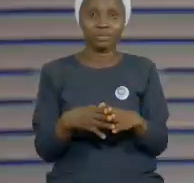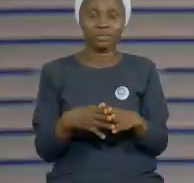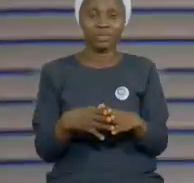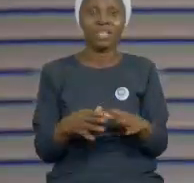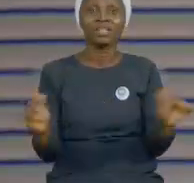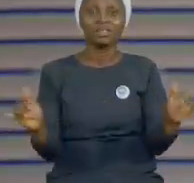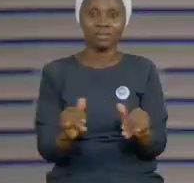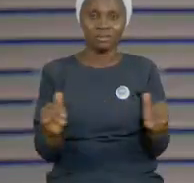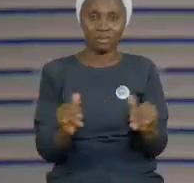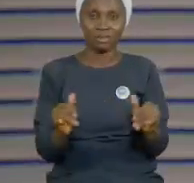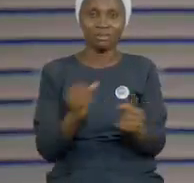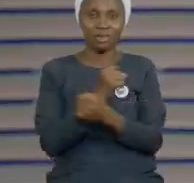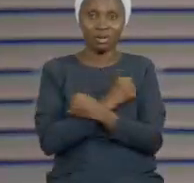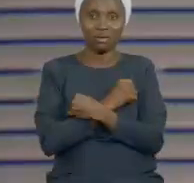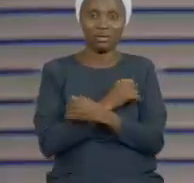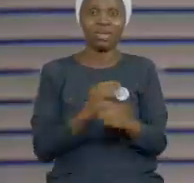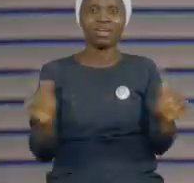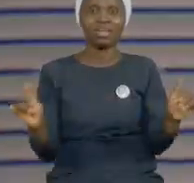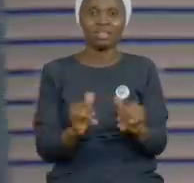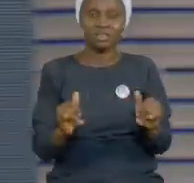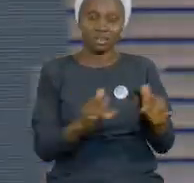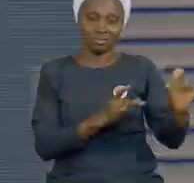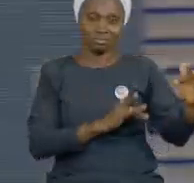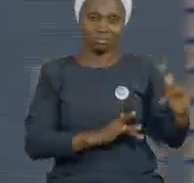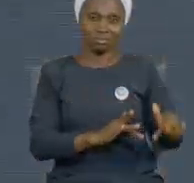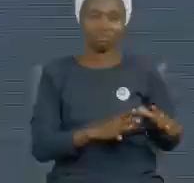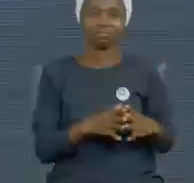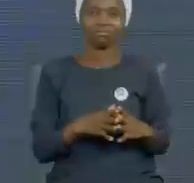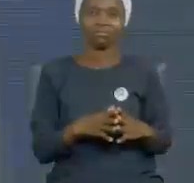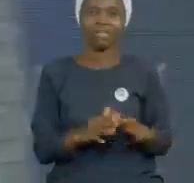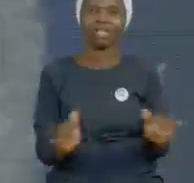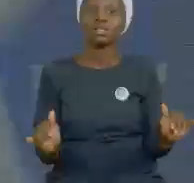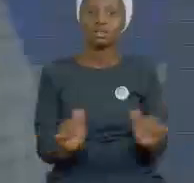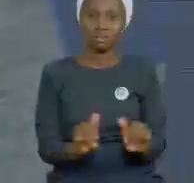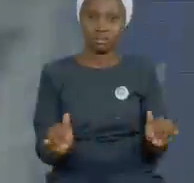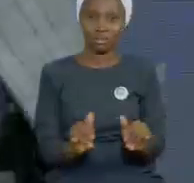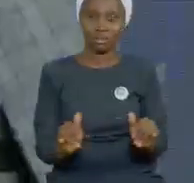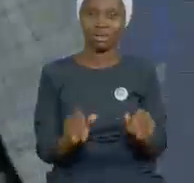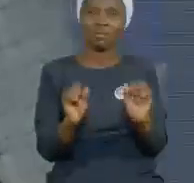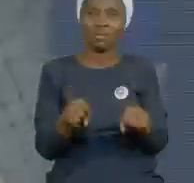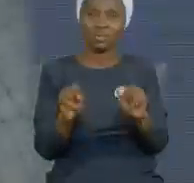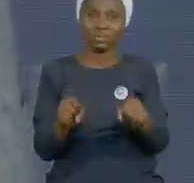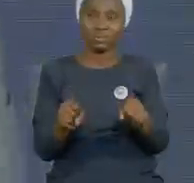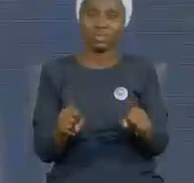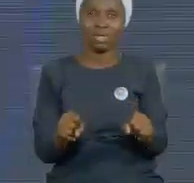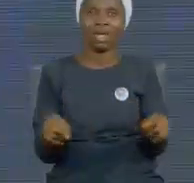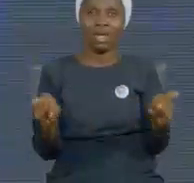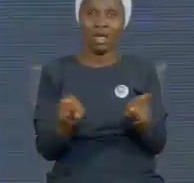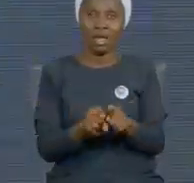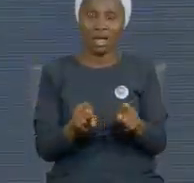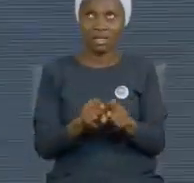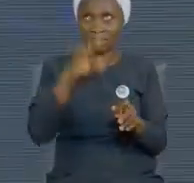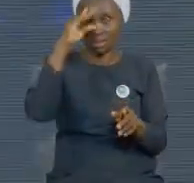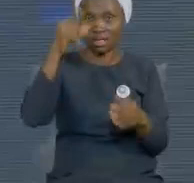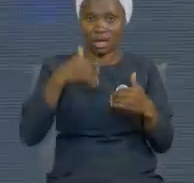love, the same compassion, the same possibilities as he had in days gone by.